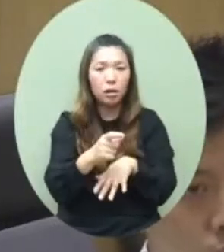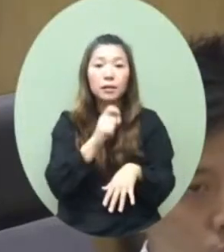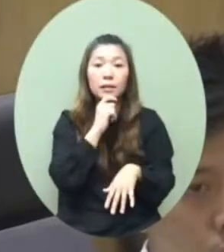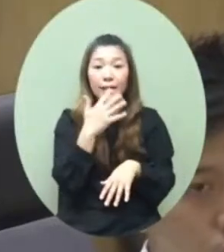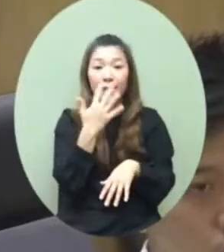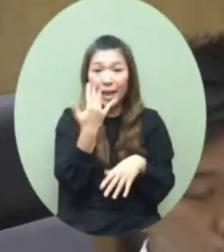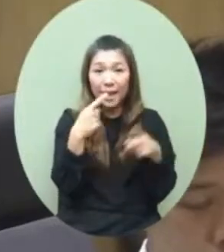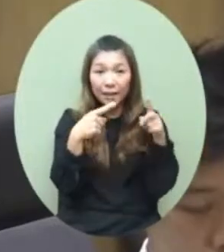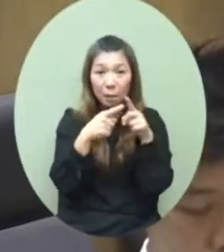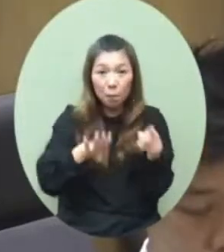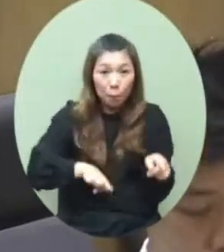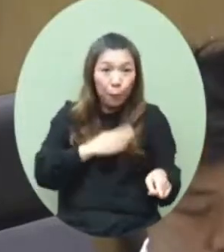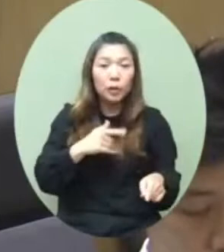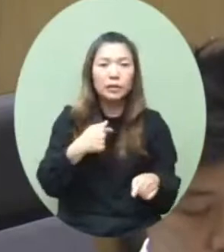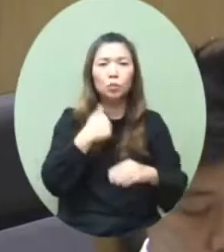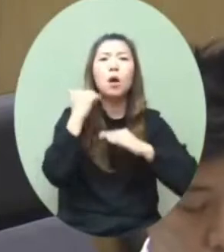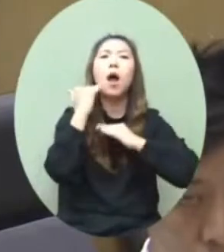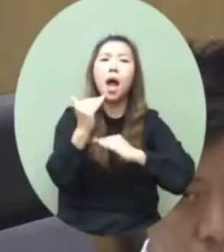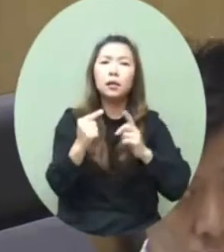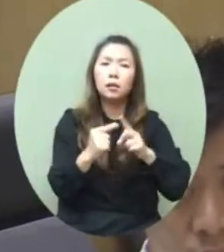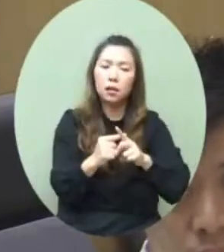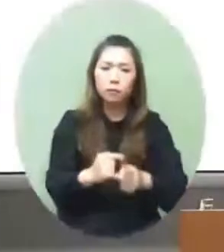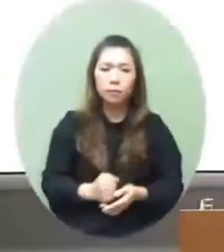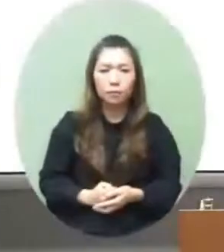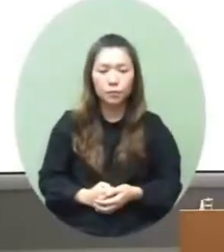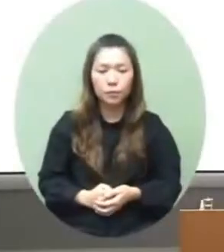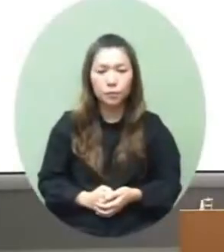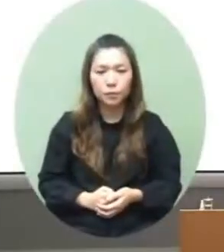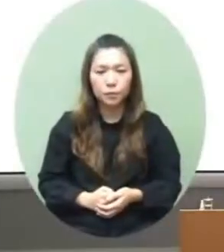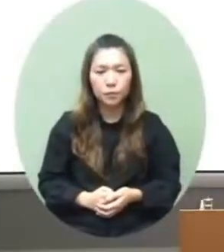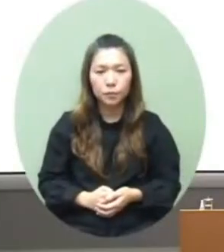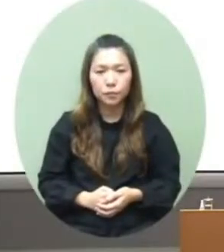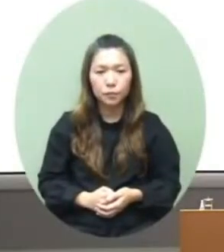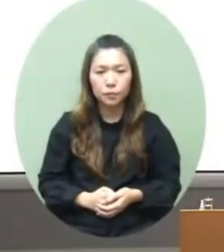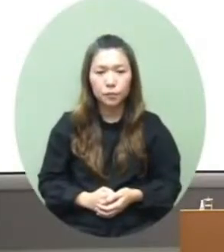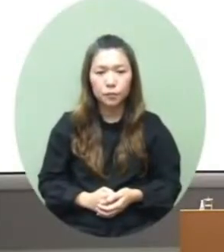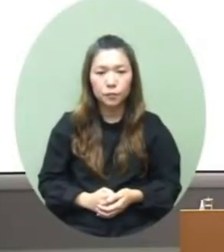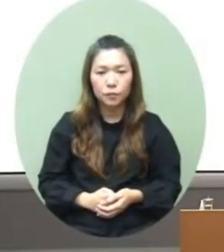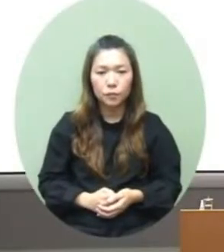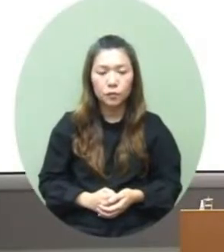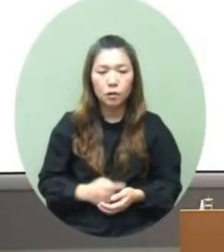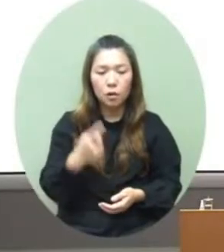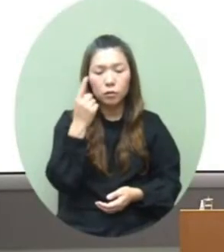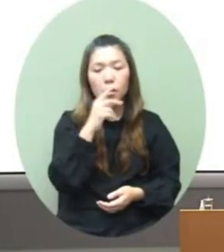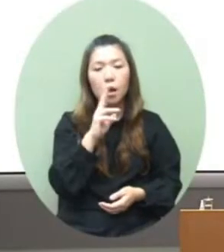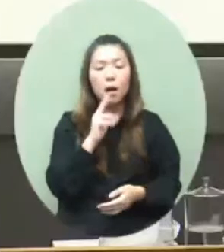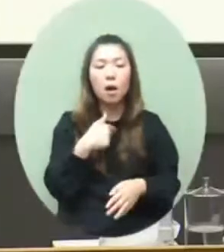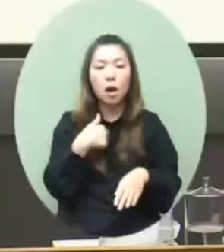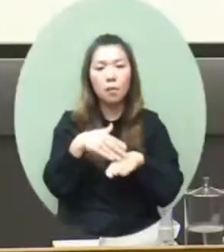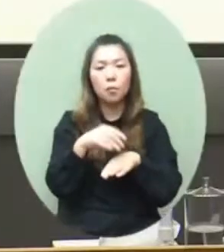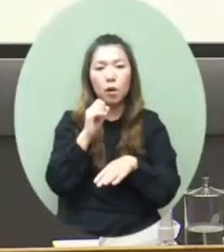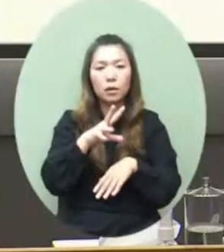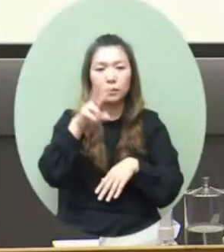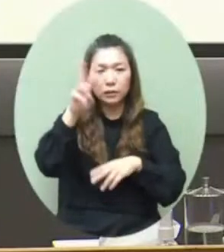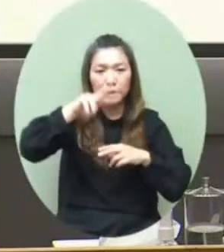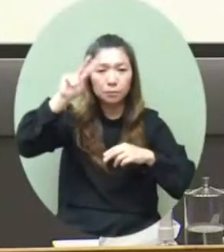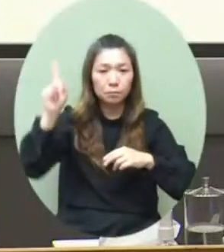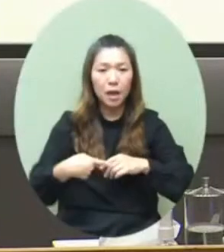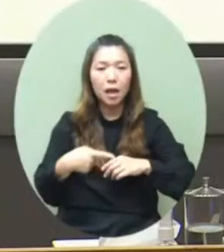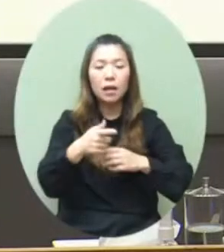and for the show at the Victoria Harbour, will there be any control as for the size of the